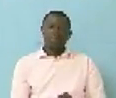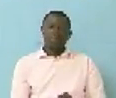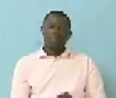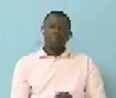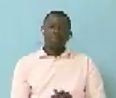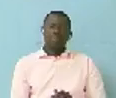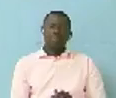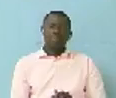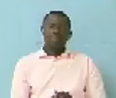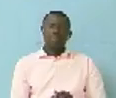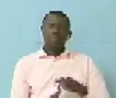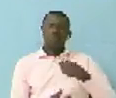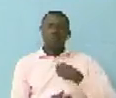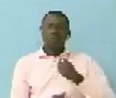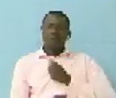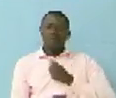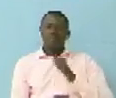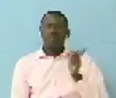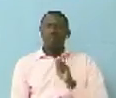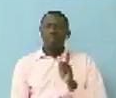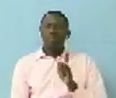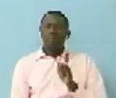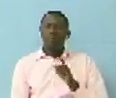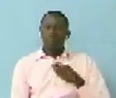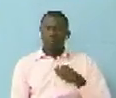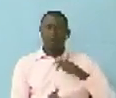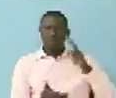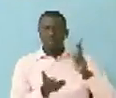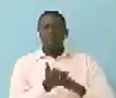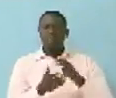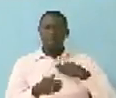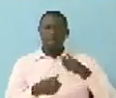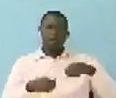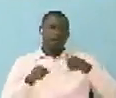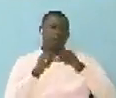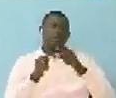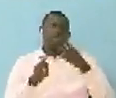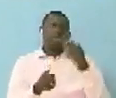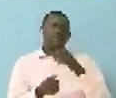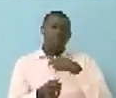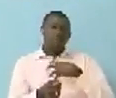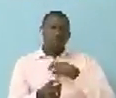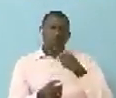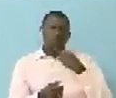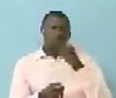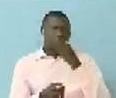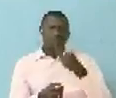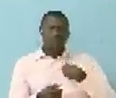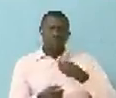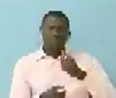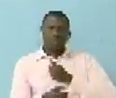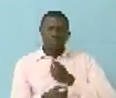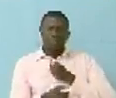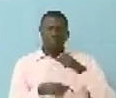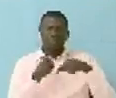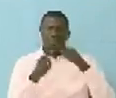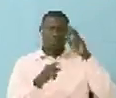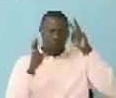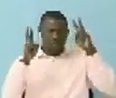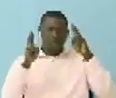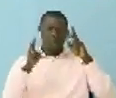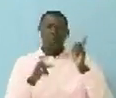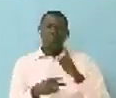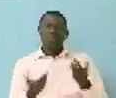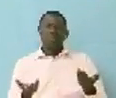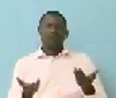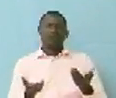already confirmed my own part. So if you want to exaggerate I was afraid. Afraid of what? Let us not assume. Answer